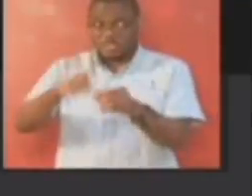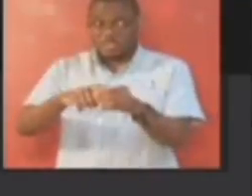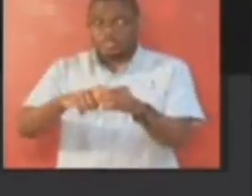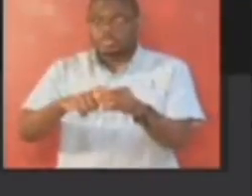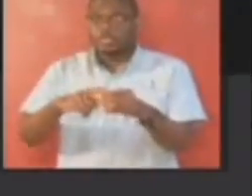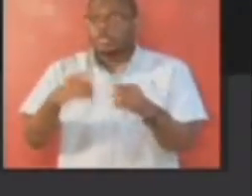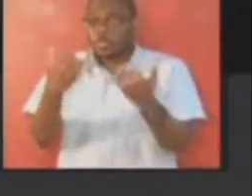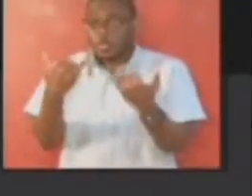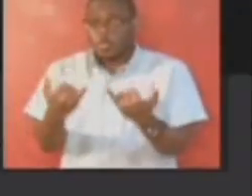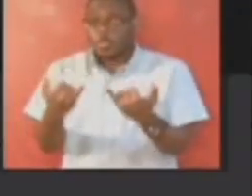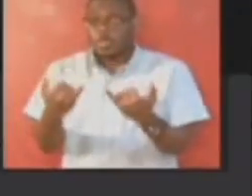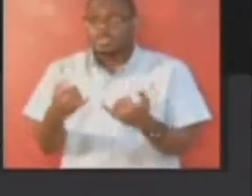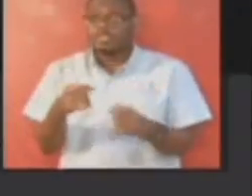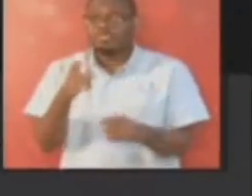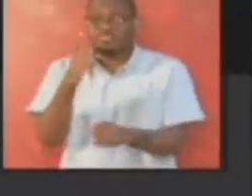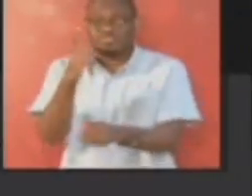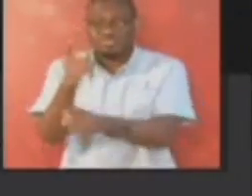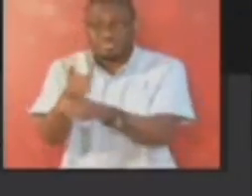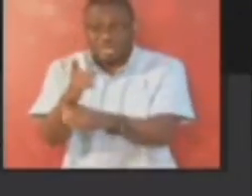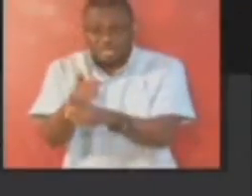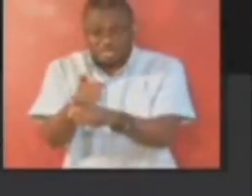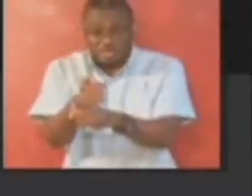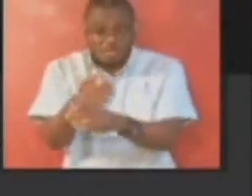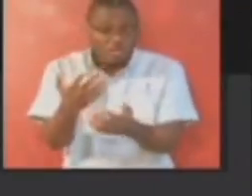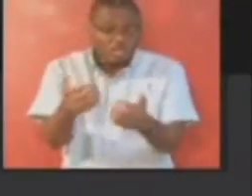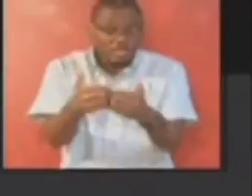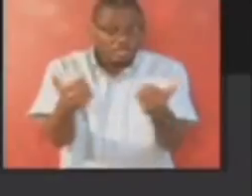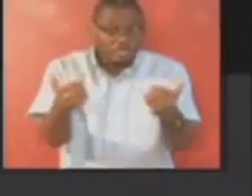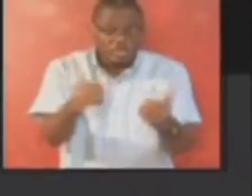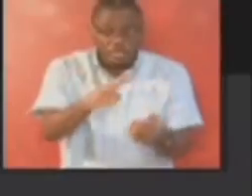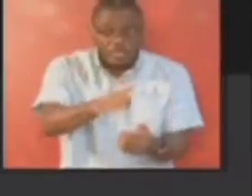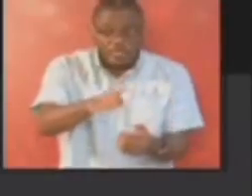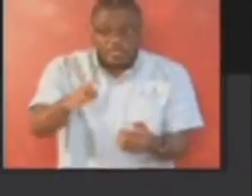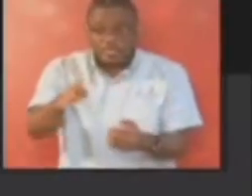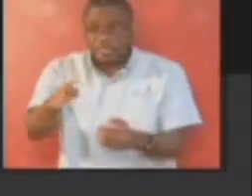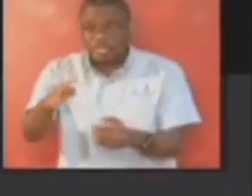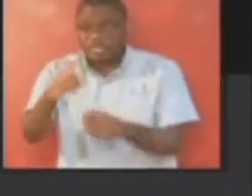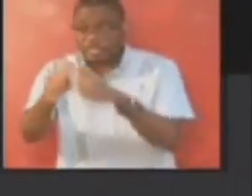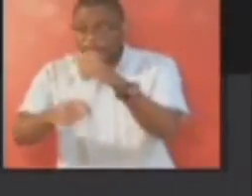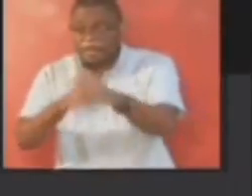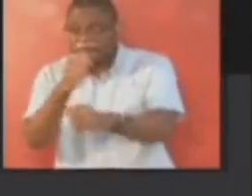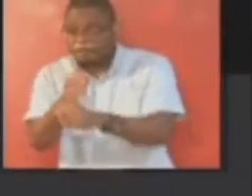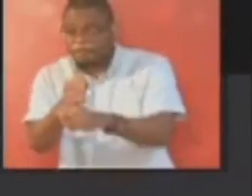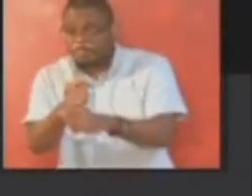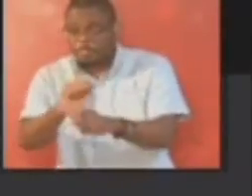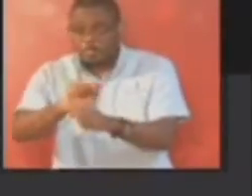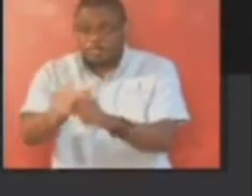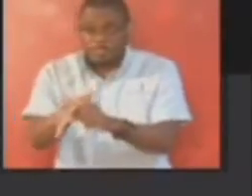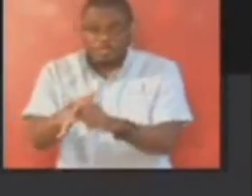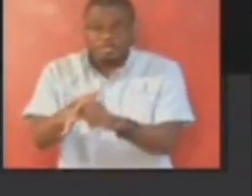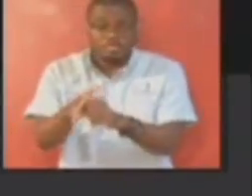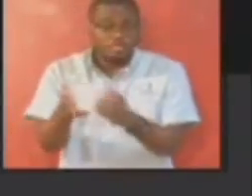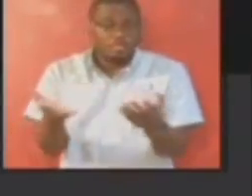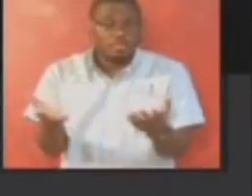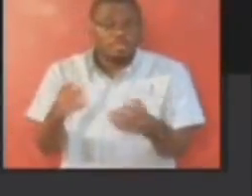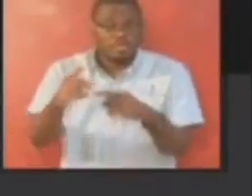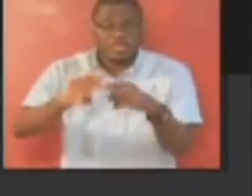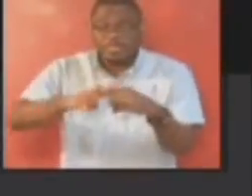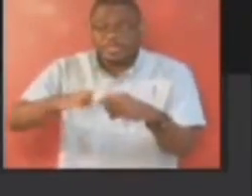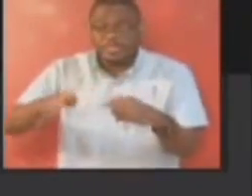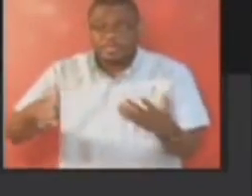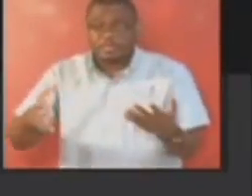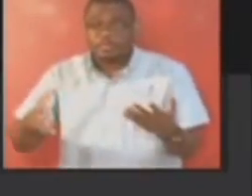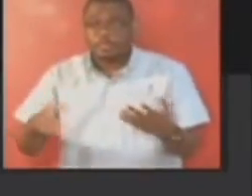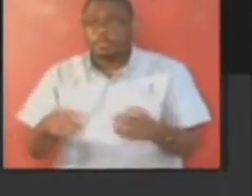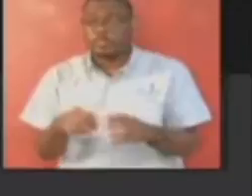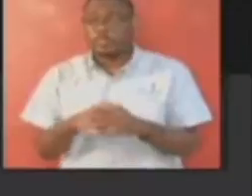accurately distinguish between the various types of the coronavirus? And the second question related to that is, does